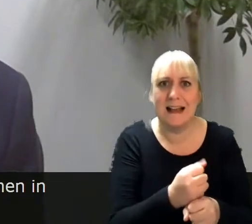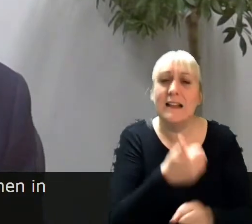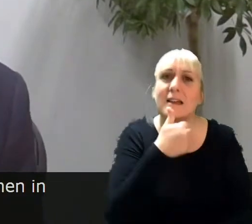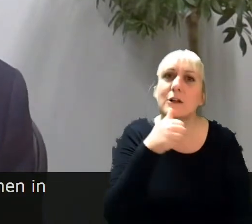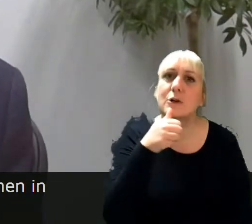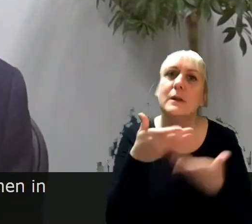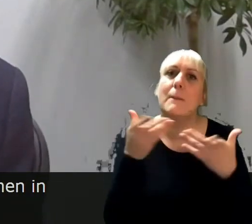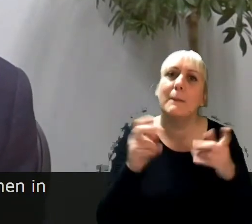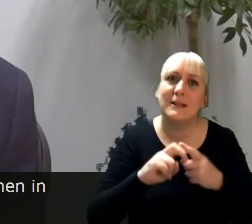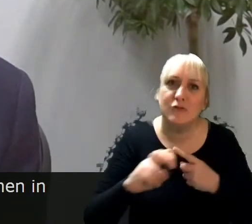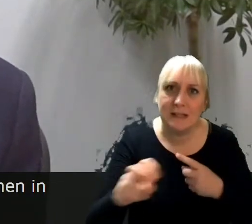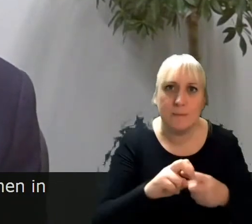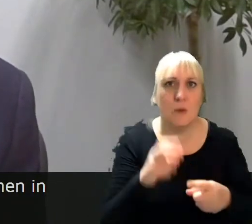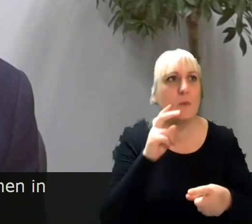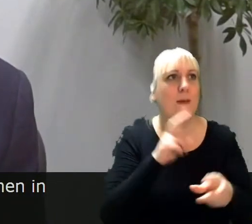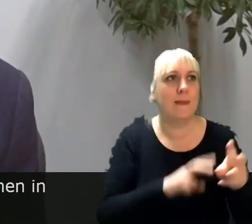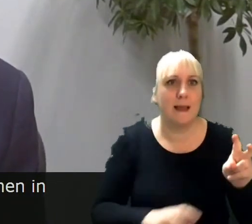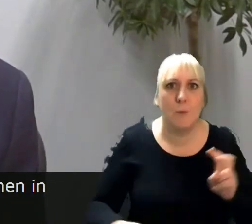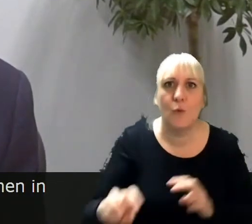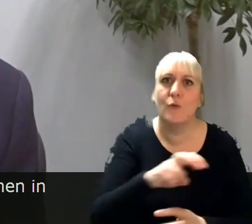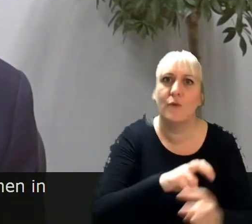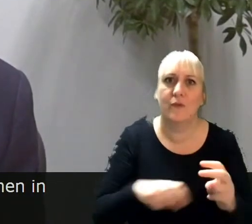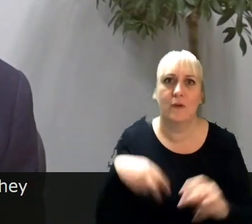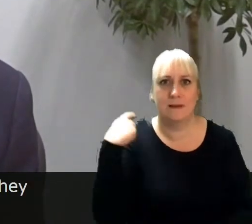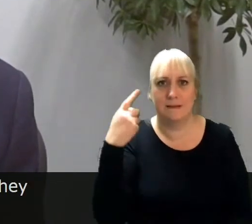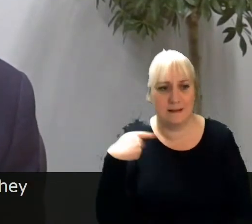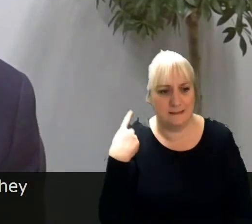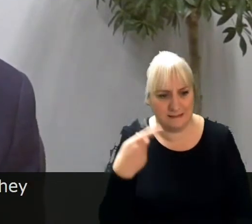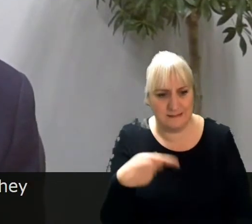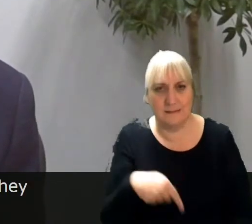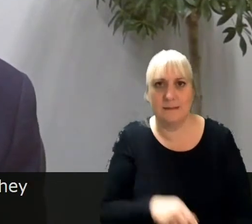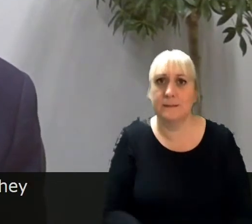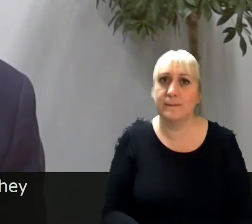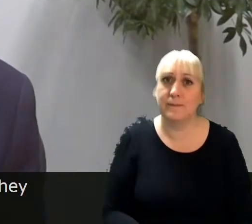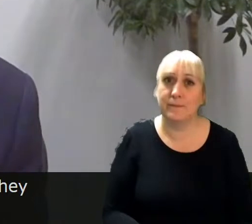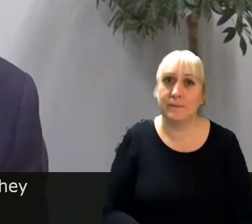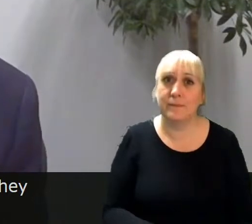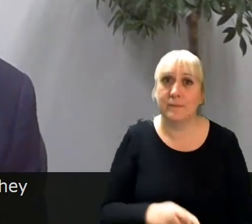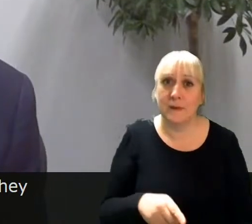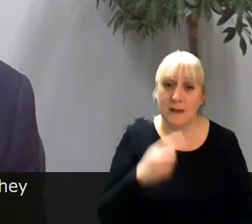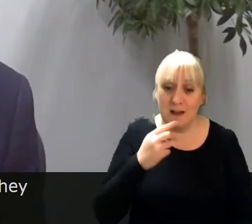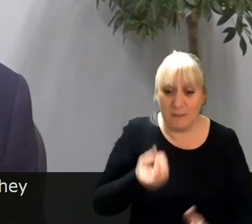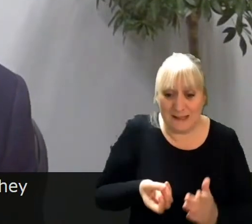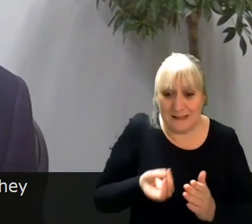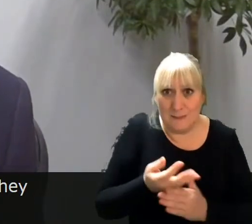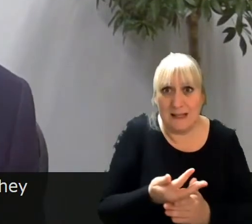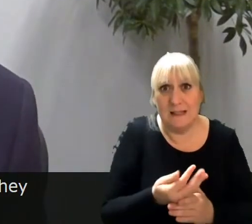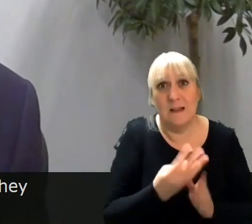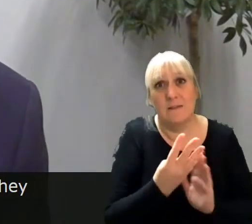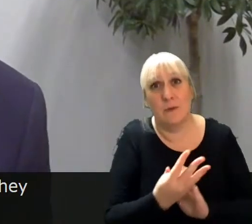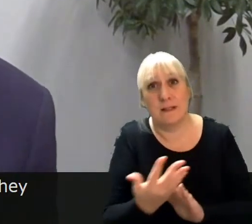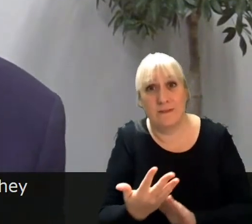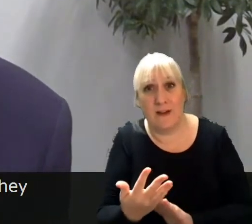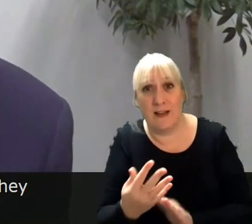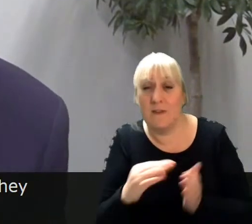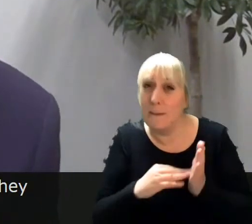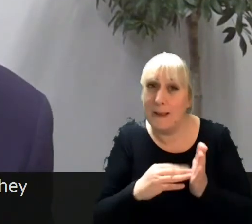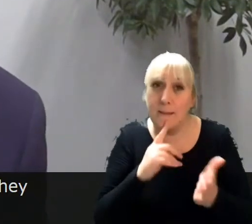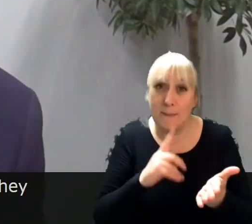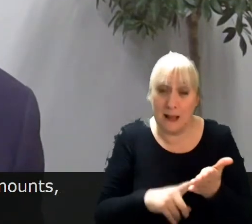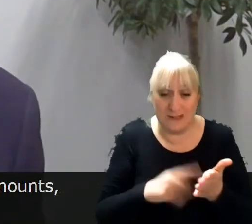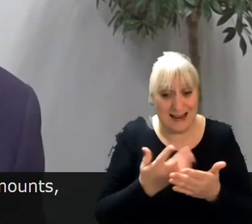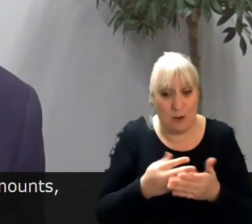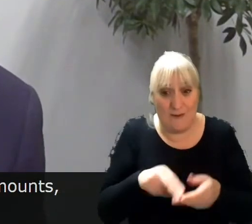our city. And not only did I spend record amounts, Joanna, £45 million, I've now increased that by another £50 million because in fact,